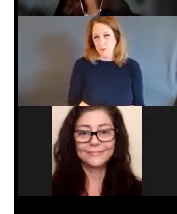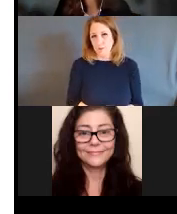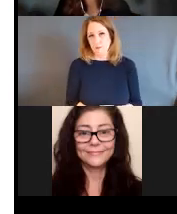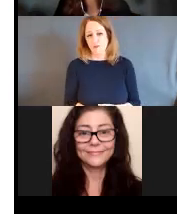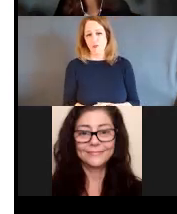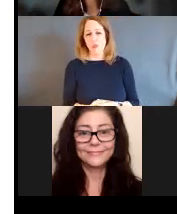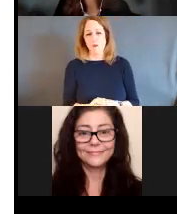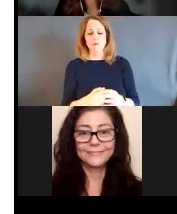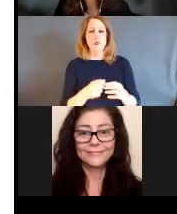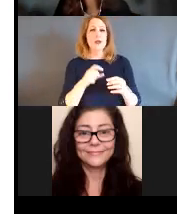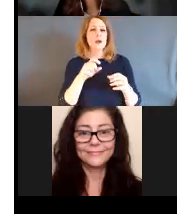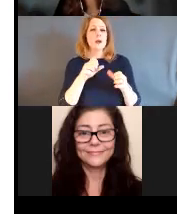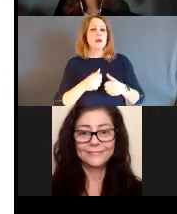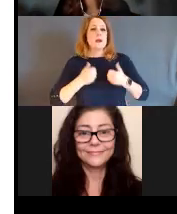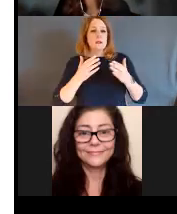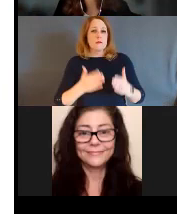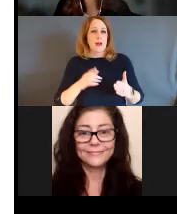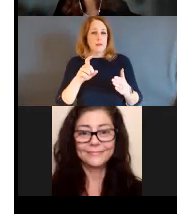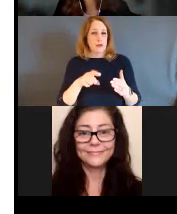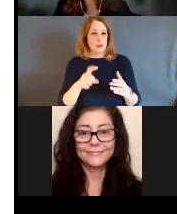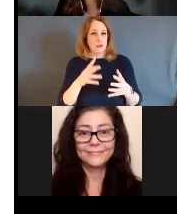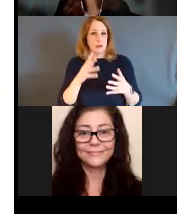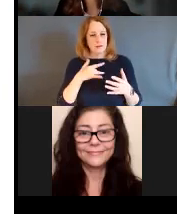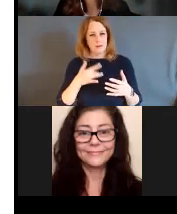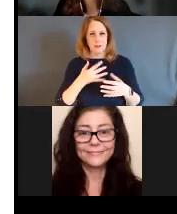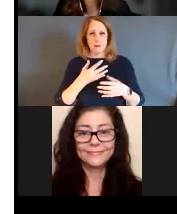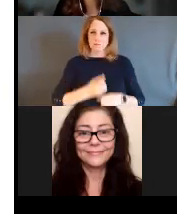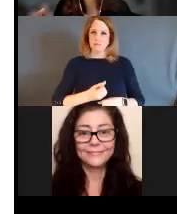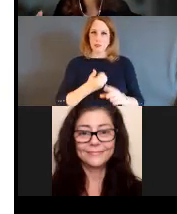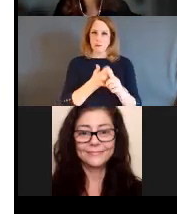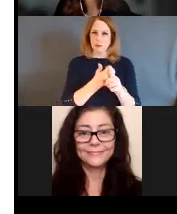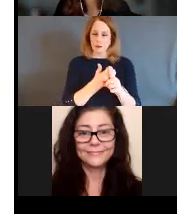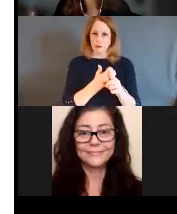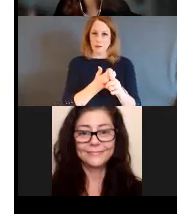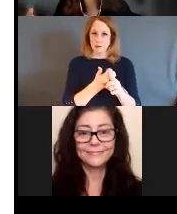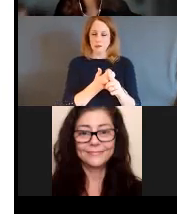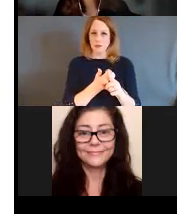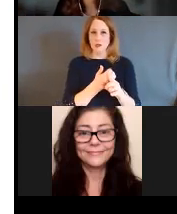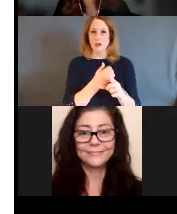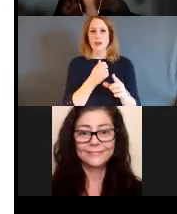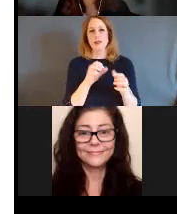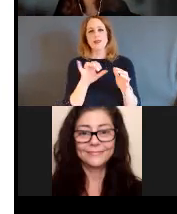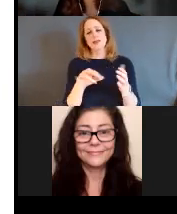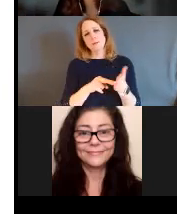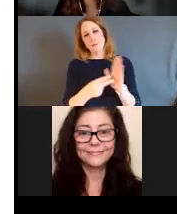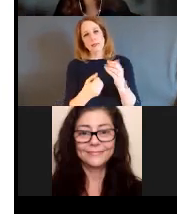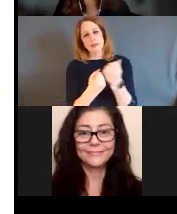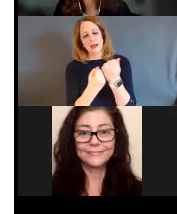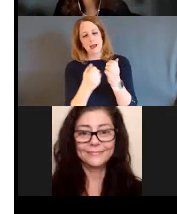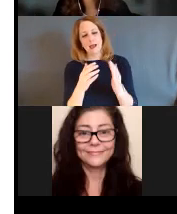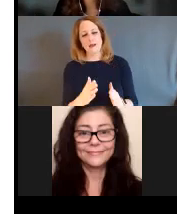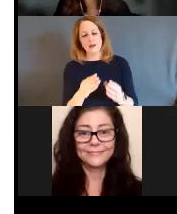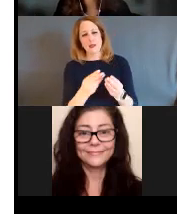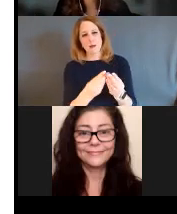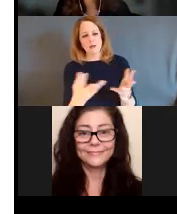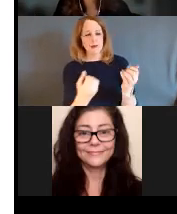Survivors should also be able to believe in themselves. And this is done by the advocate providing that supportive environment, again,